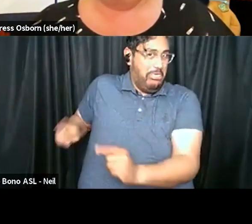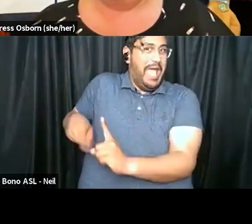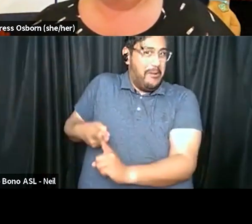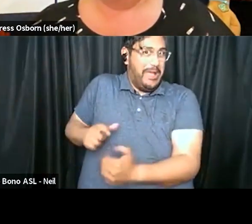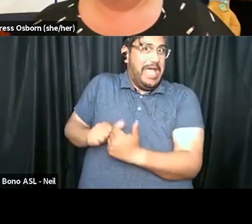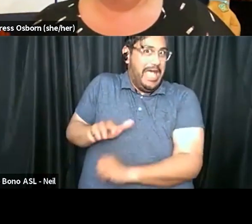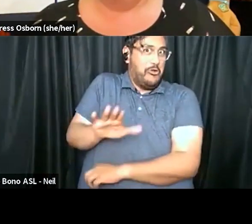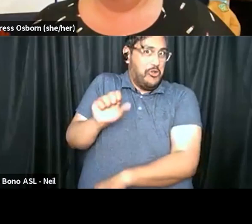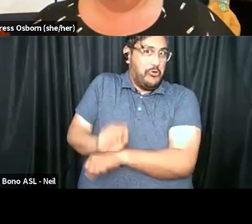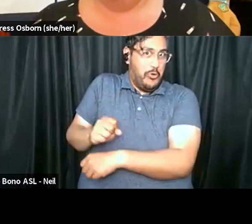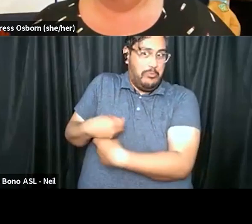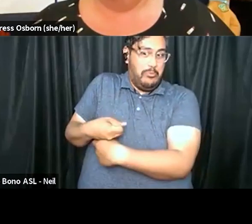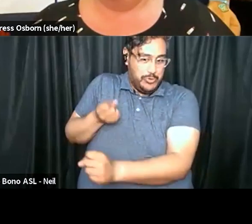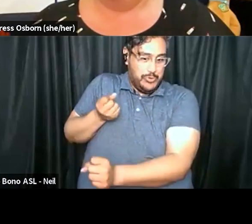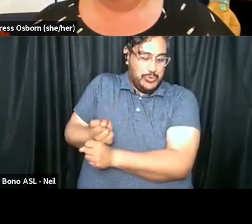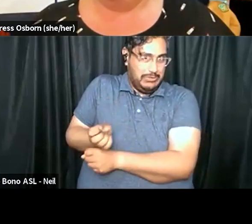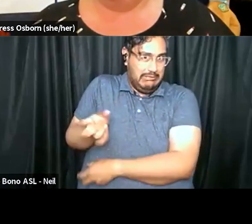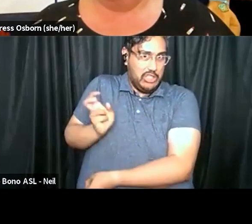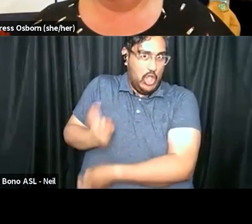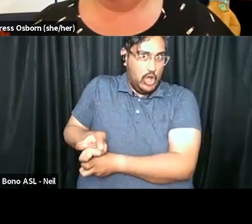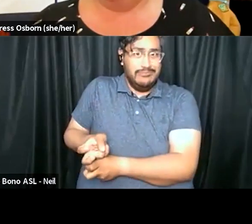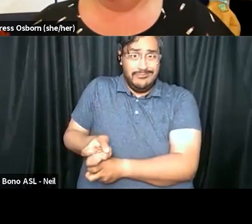produced. It really is who you know.